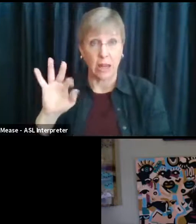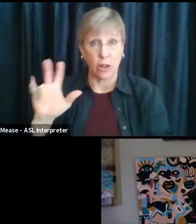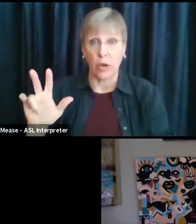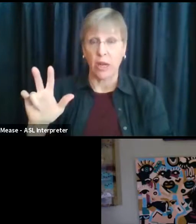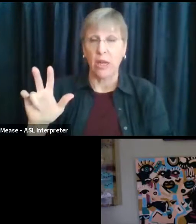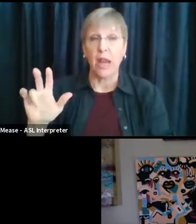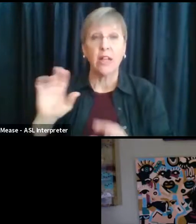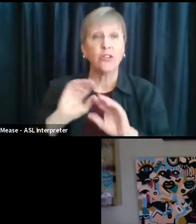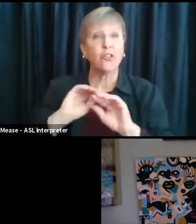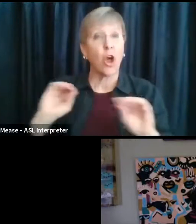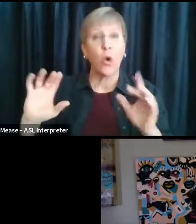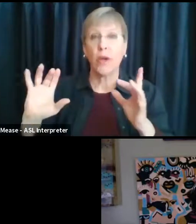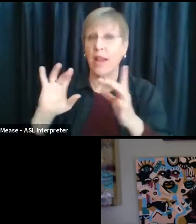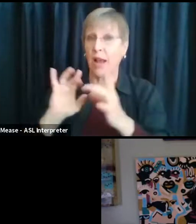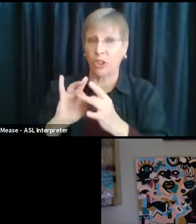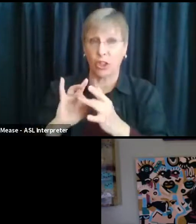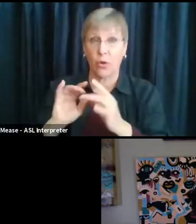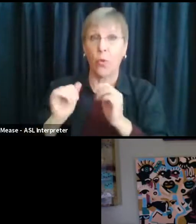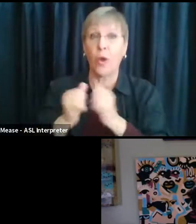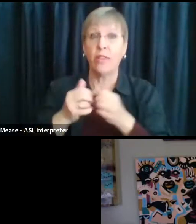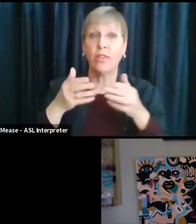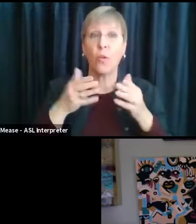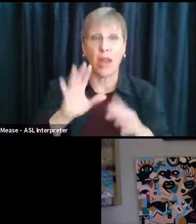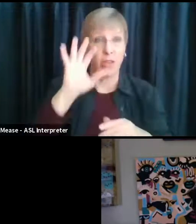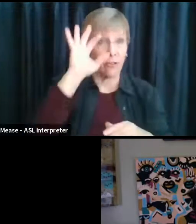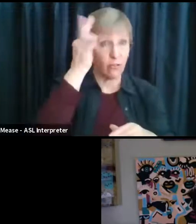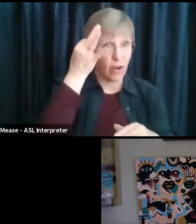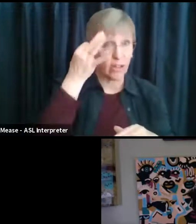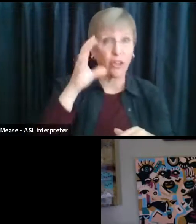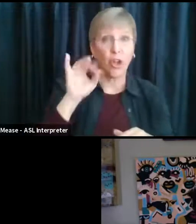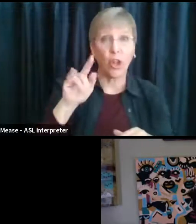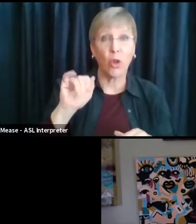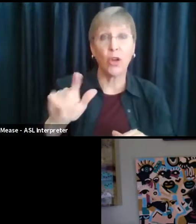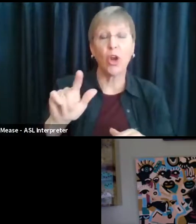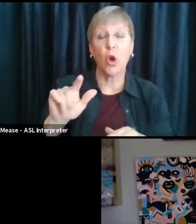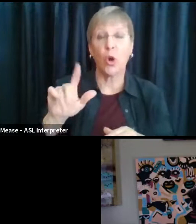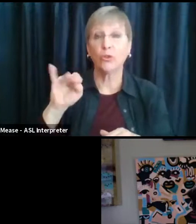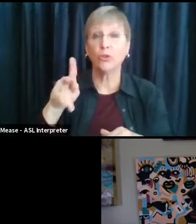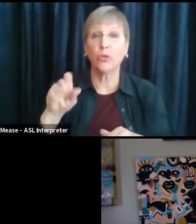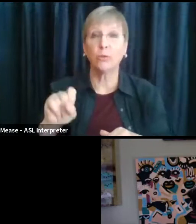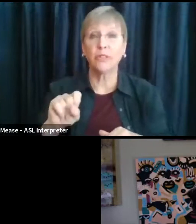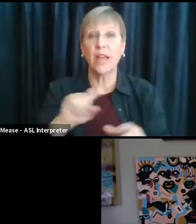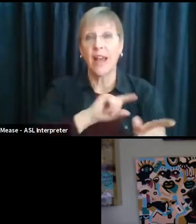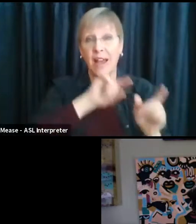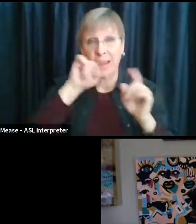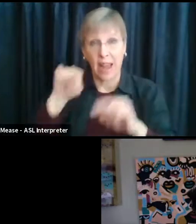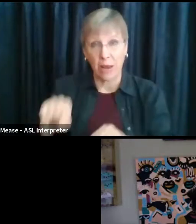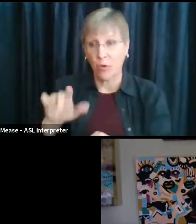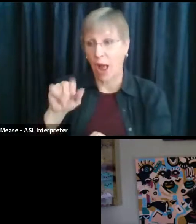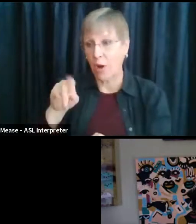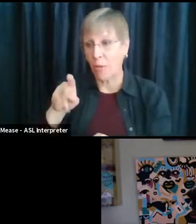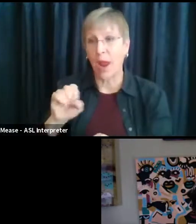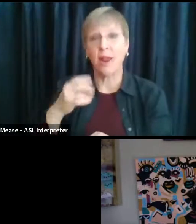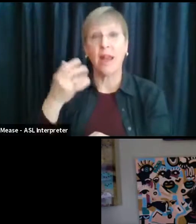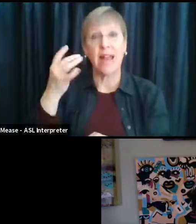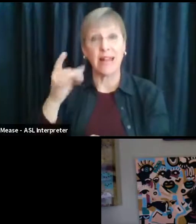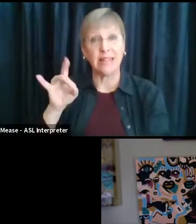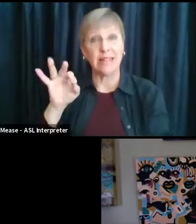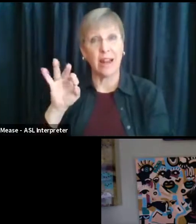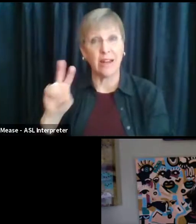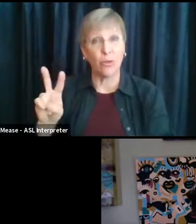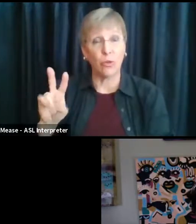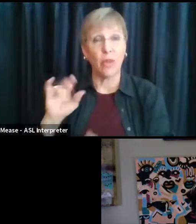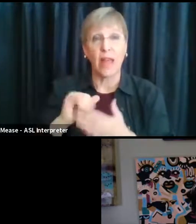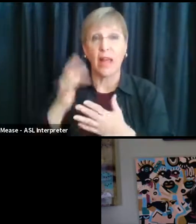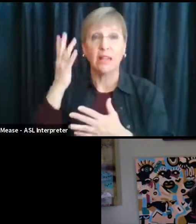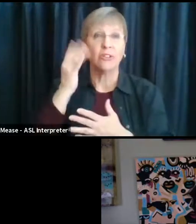has nothing to do with the way the French colonial troops came to Abomey in 1892. And so that's why I made